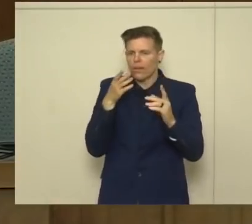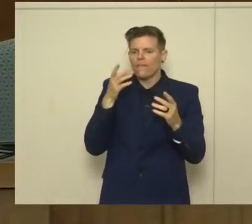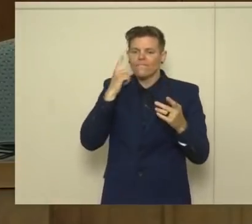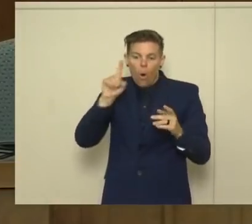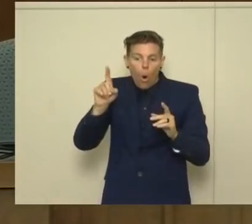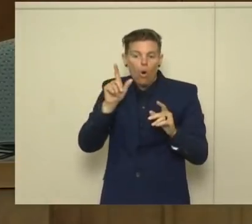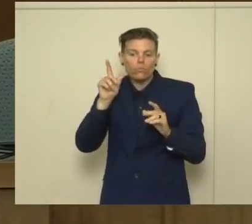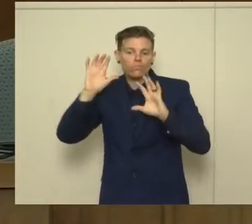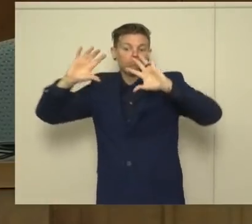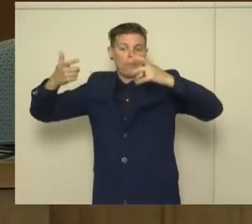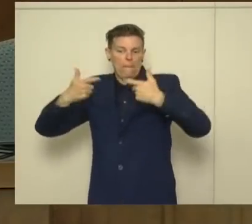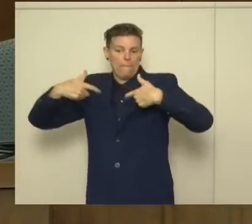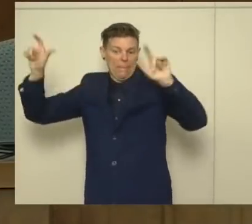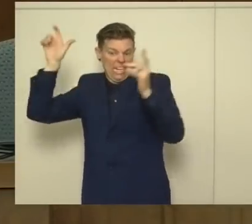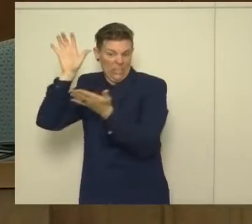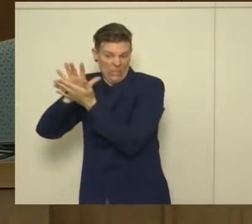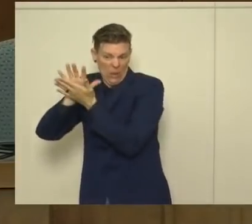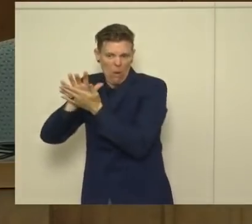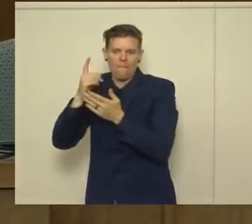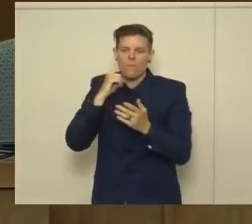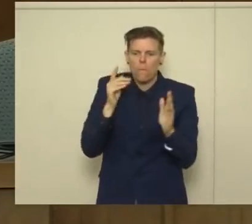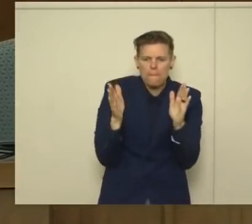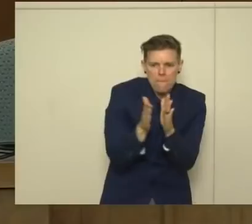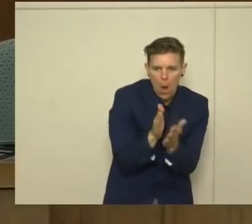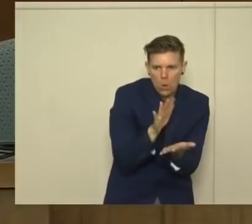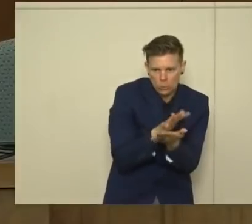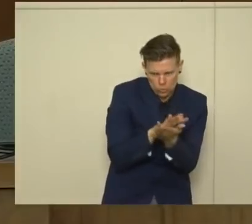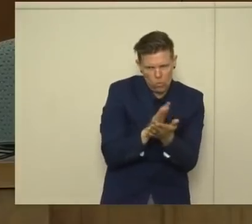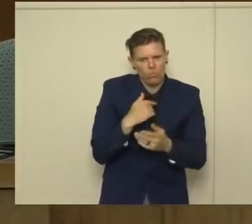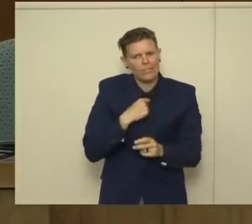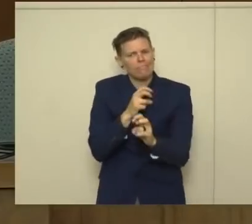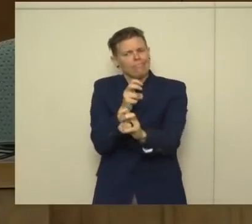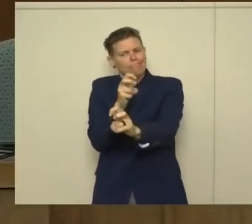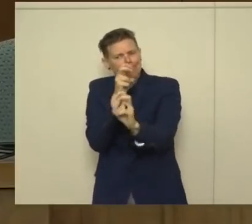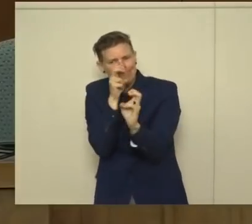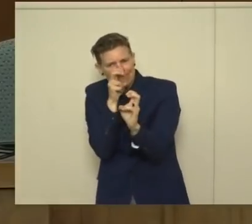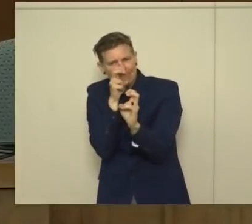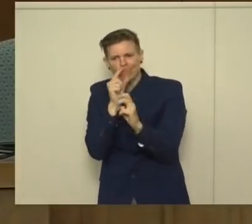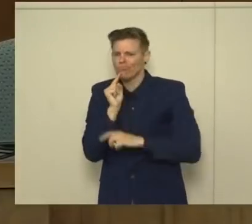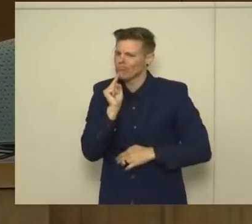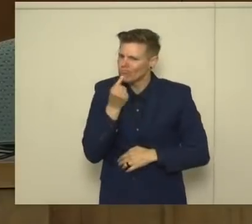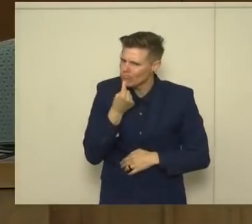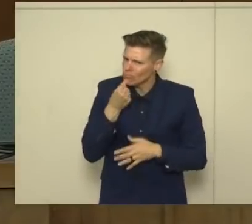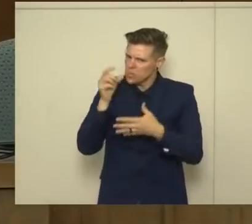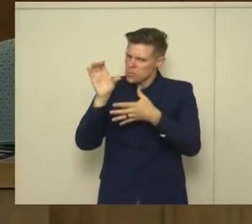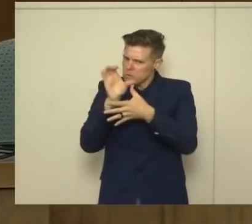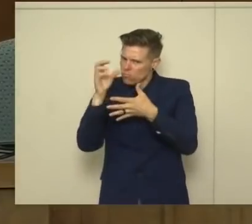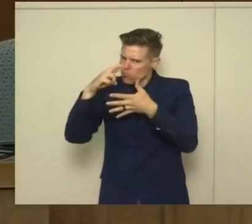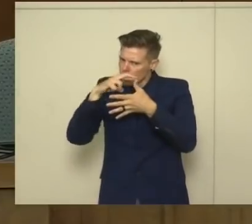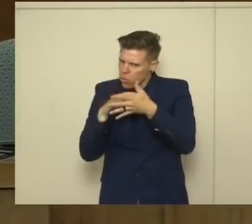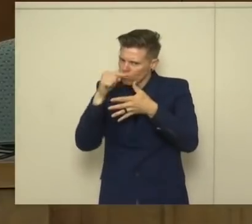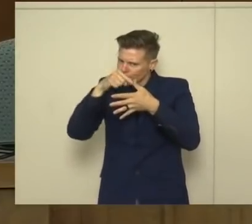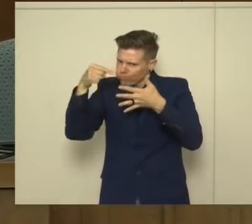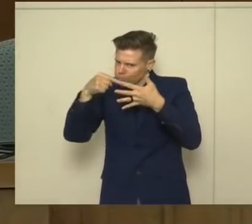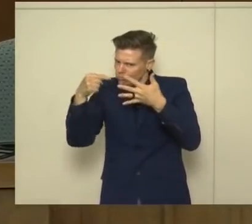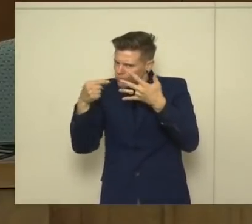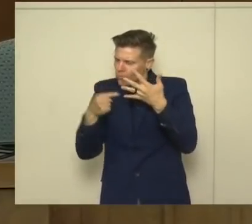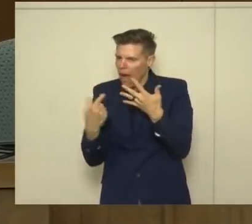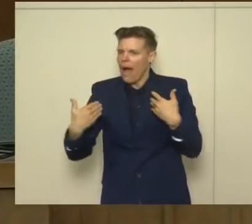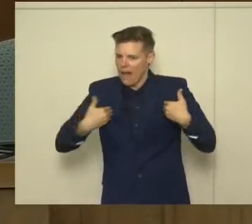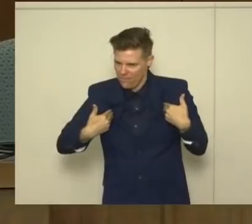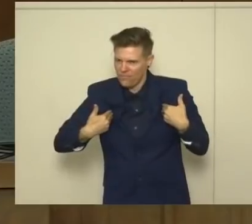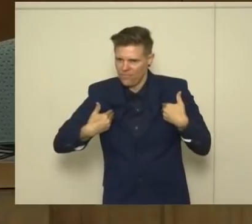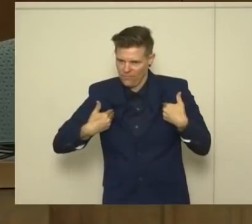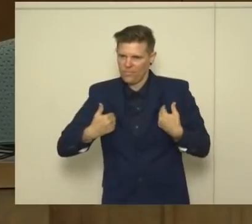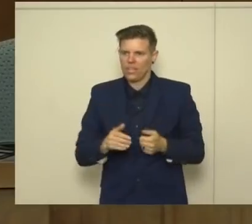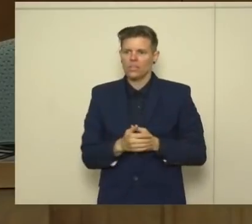start reopening, and we purposely did that to have a little bit of room for some case growth without adversely